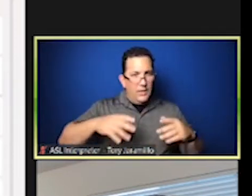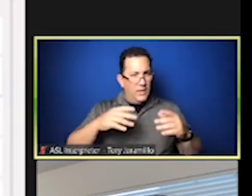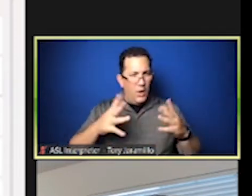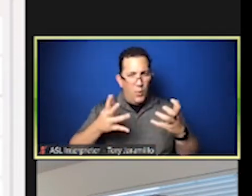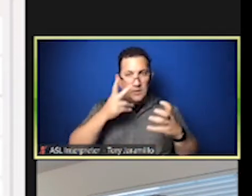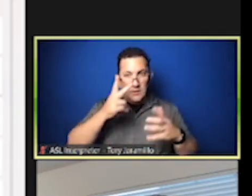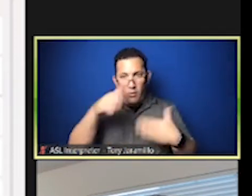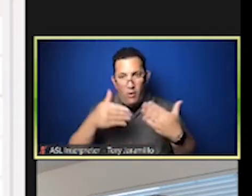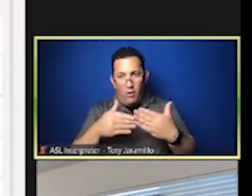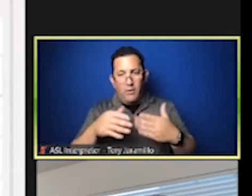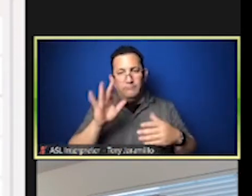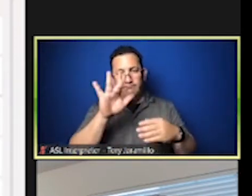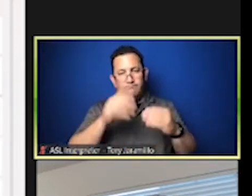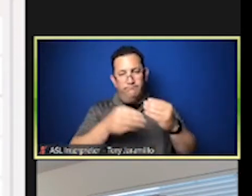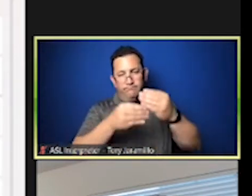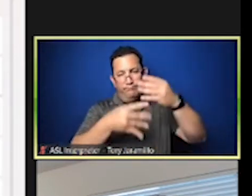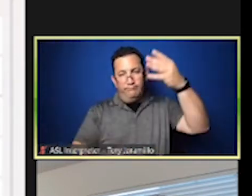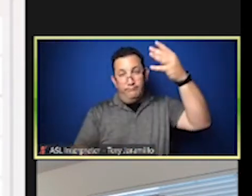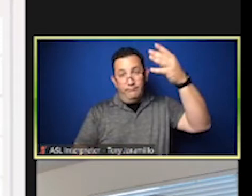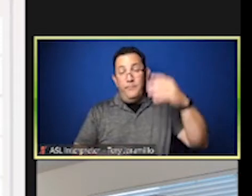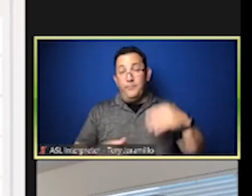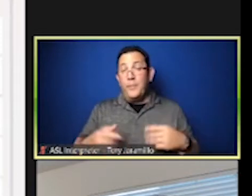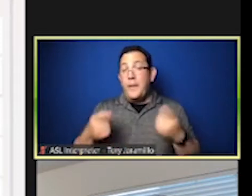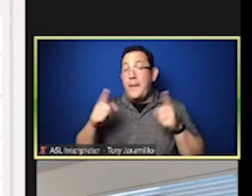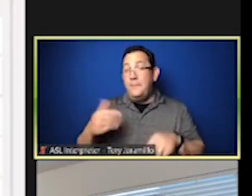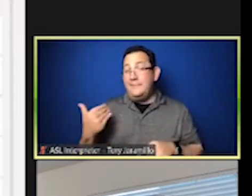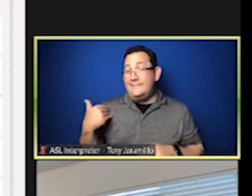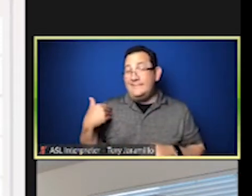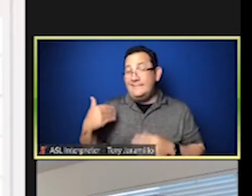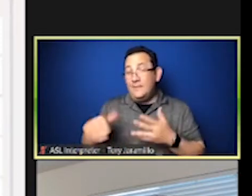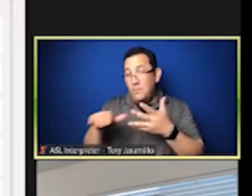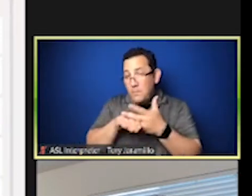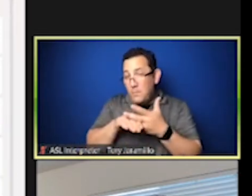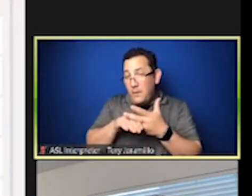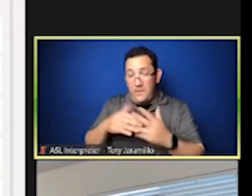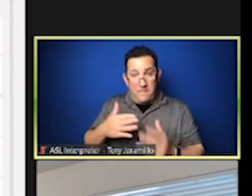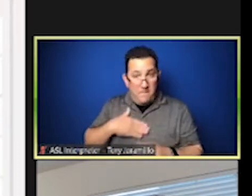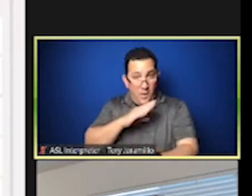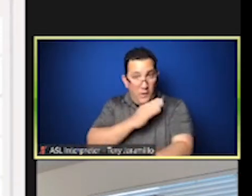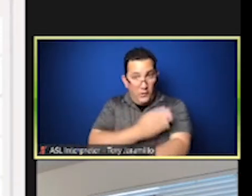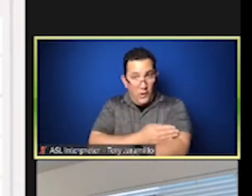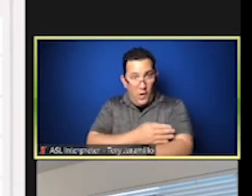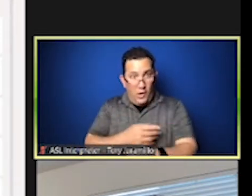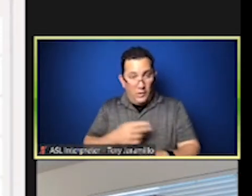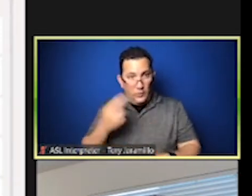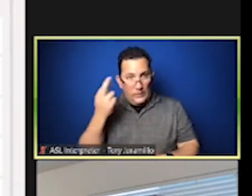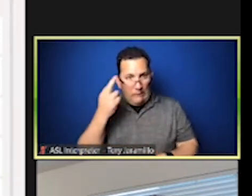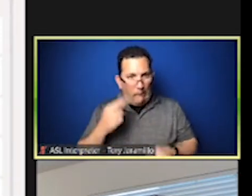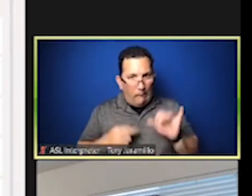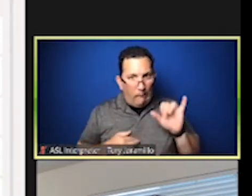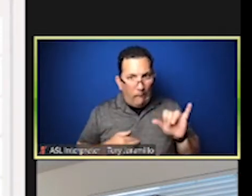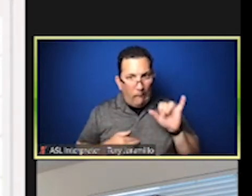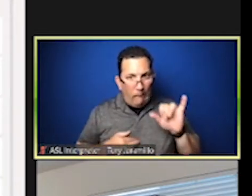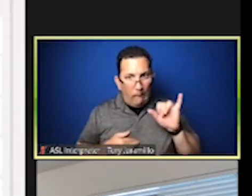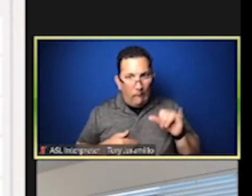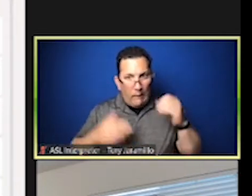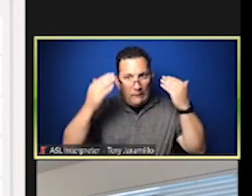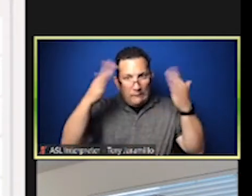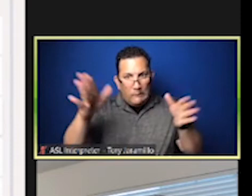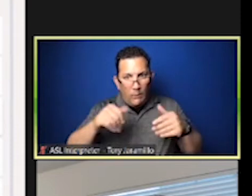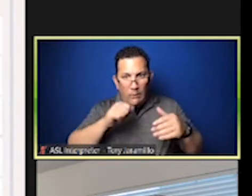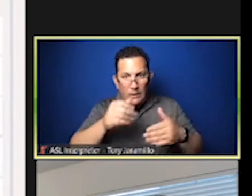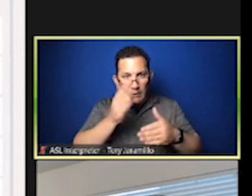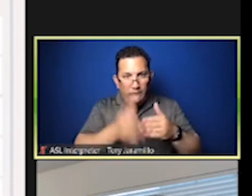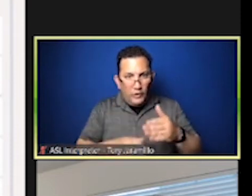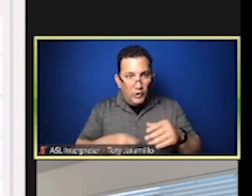My own daughter found a few assignments over break that she had not realized were not completed by doing this exact thing. And